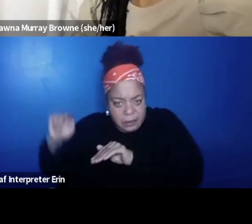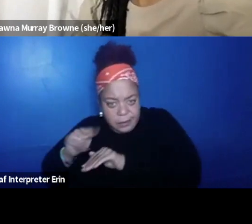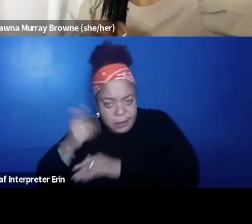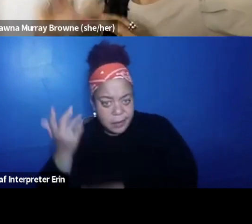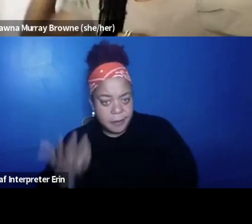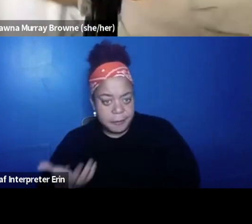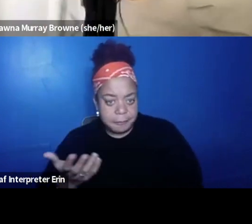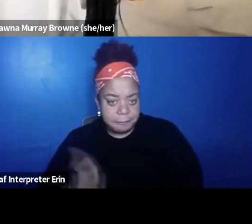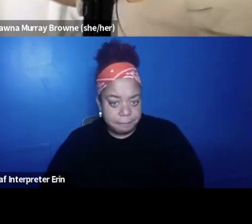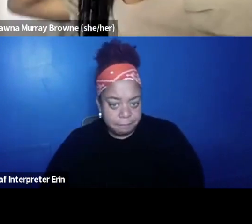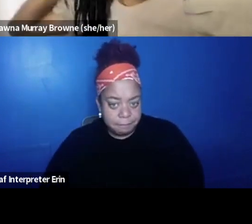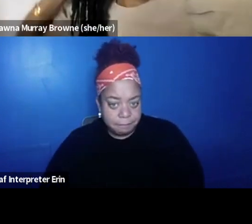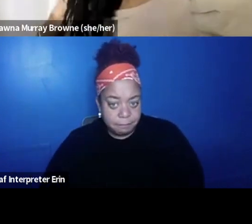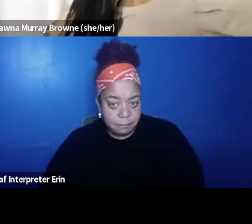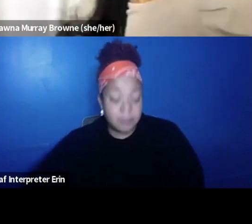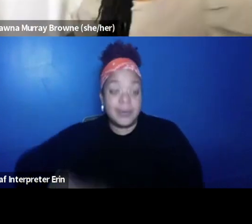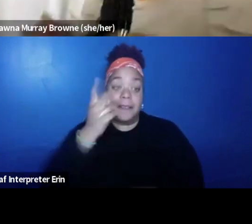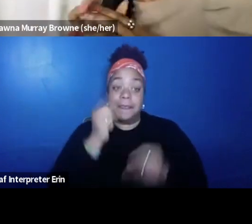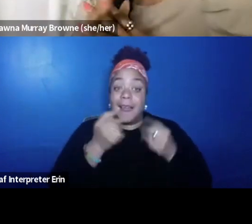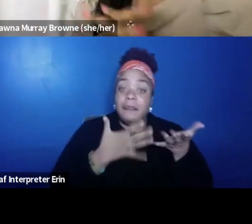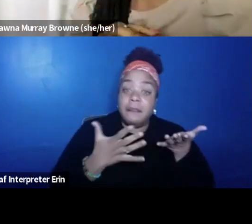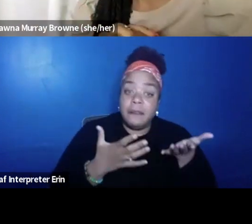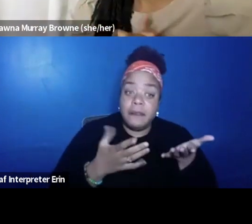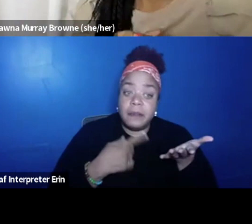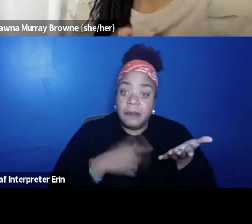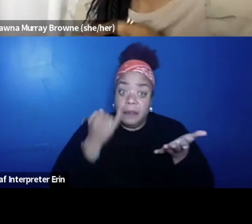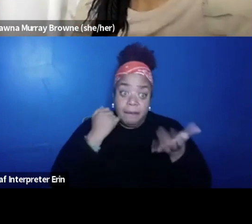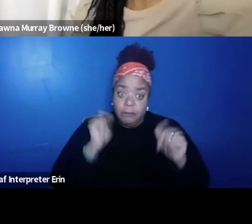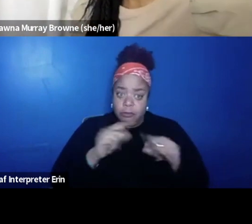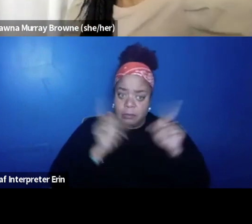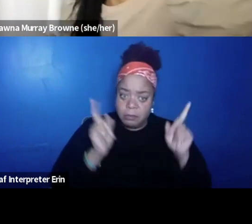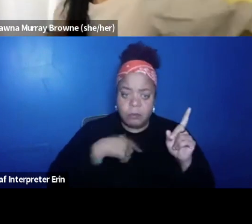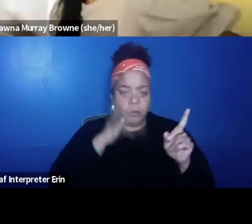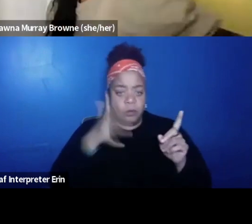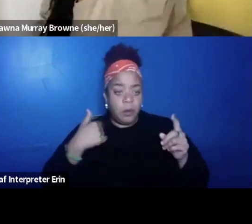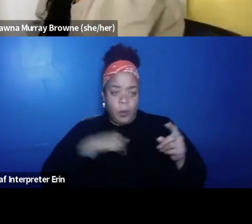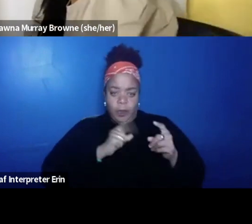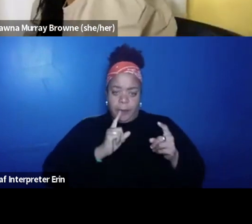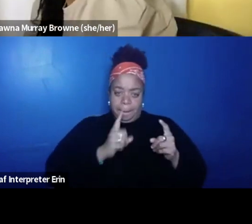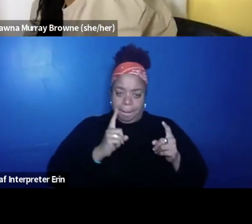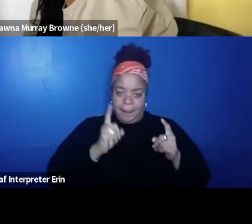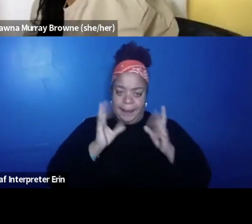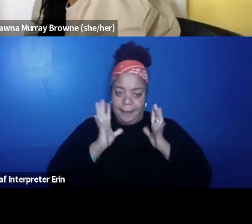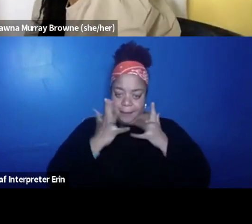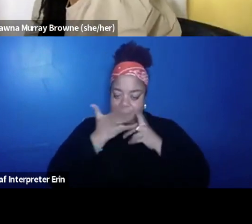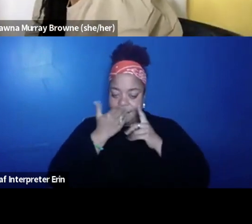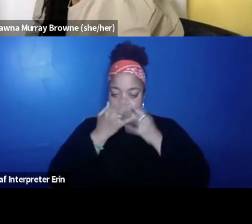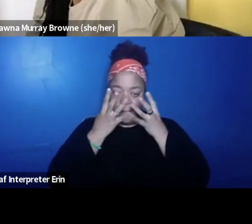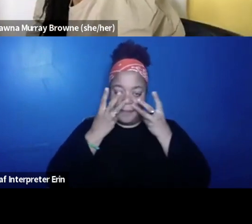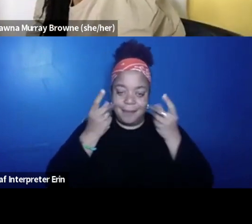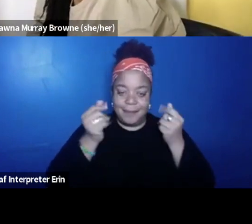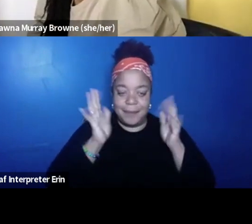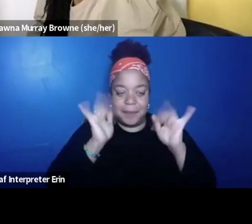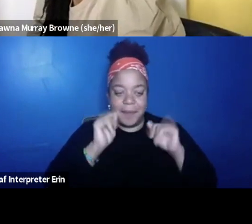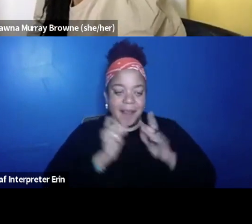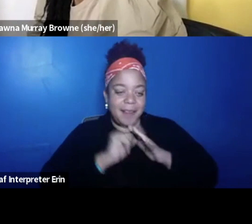of, who are being seduced by these ideas, right? By these kind of ultimately reformist ideas that we are all here on